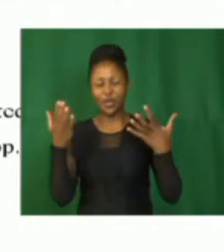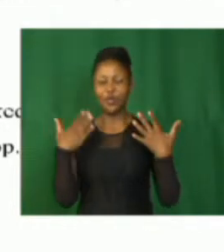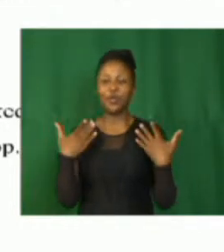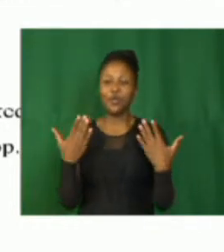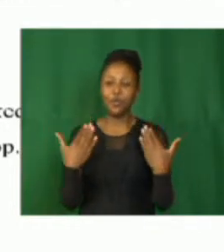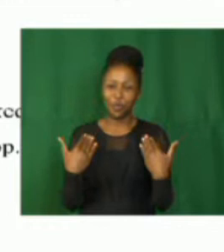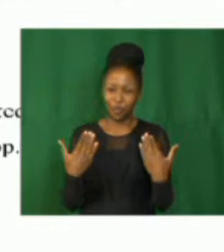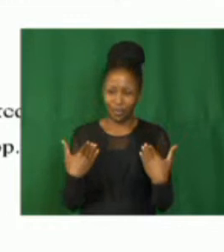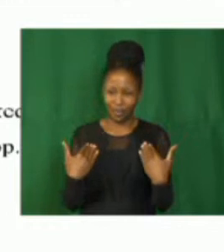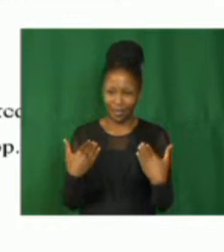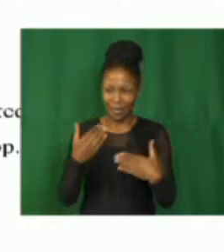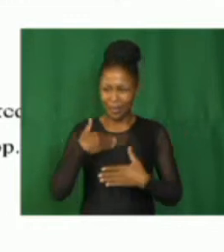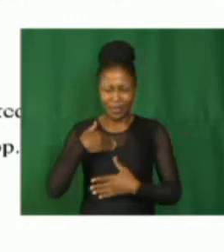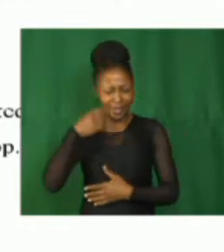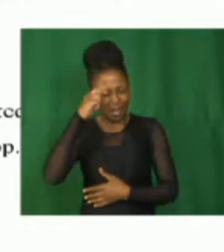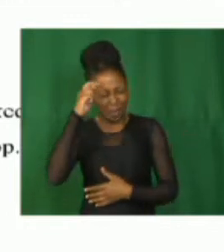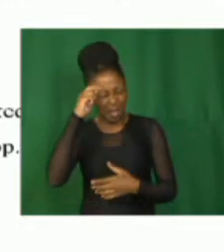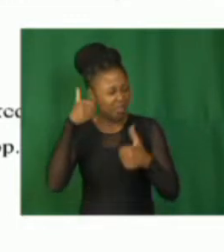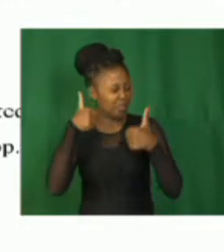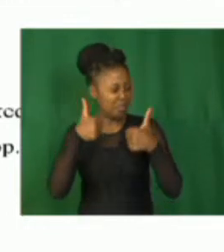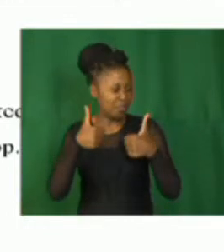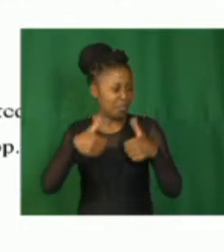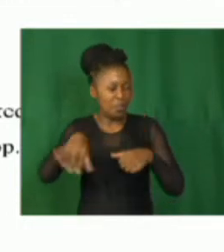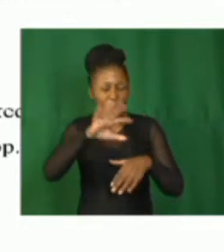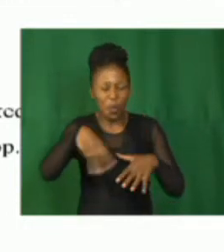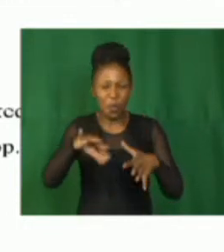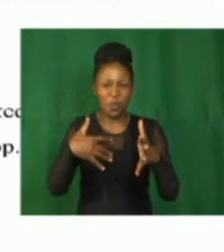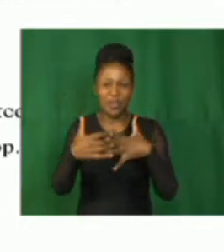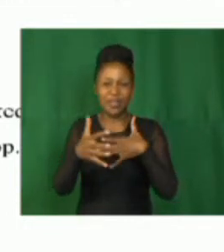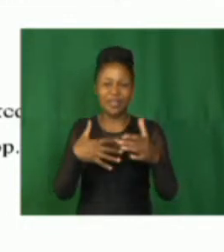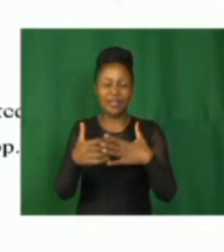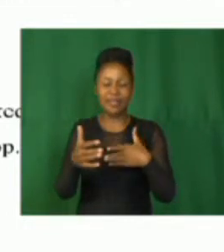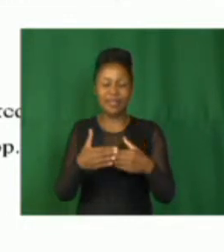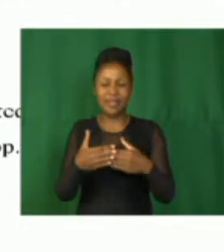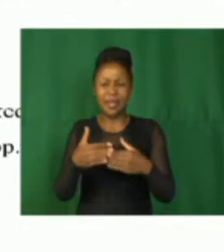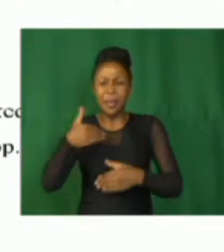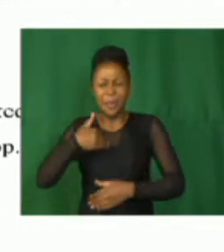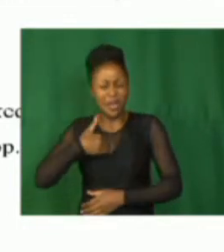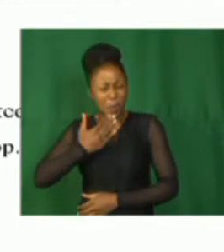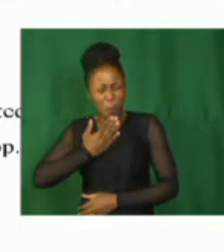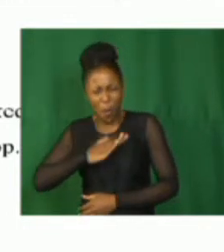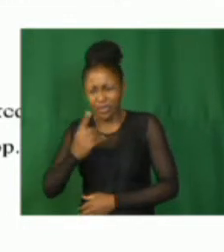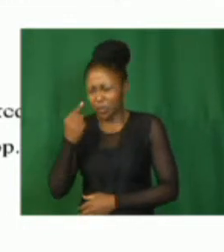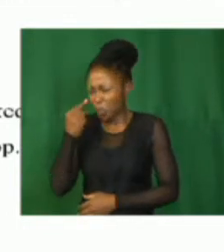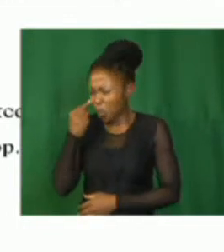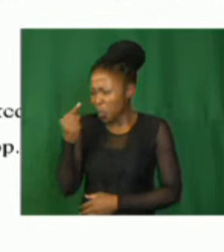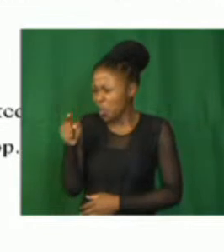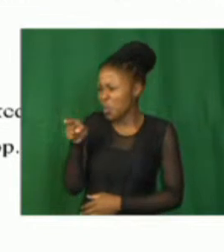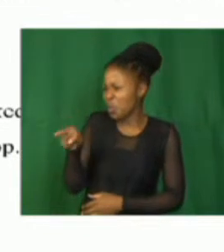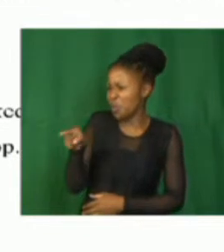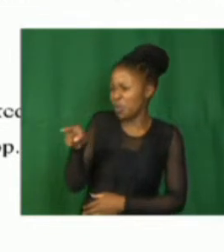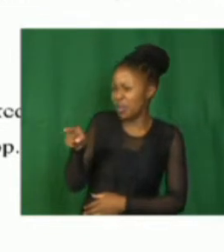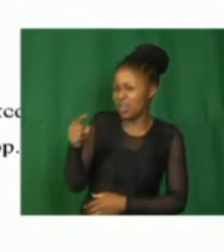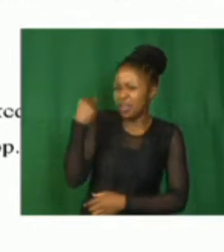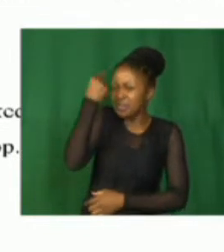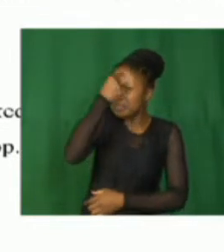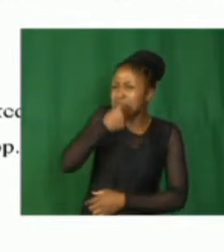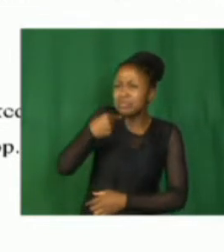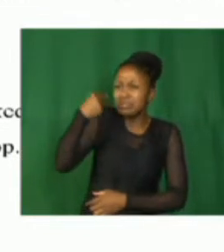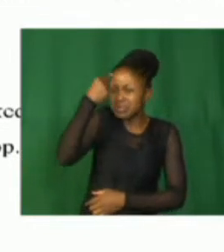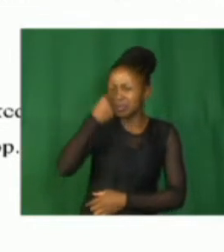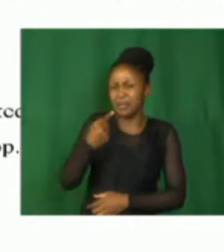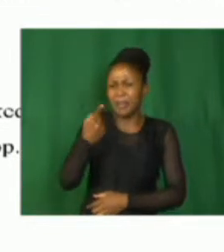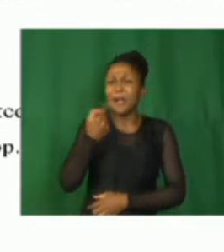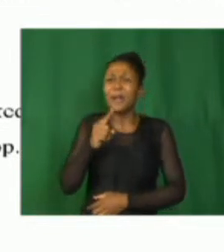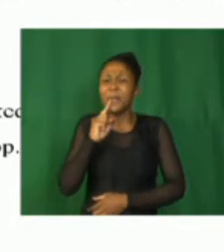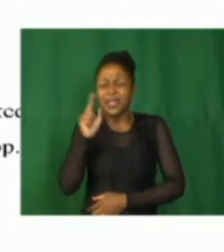was eager to see his kind face, but because he was driving, he had to look straight ahead. All I could see